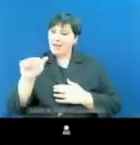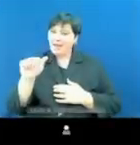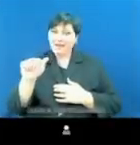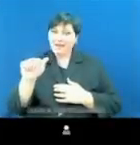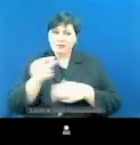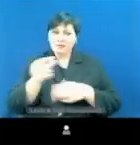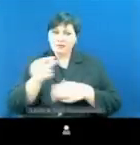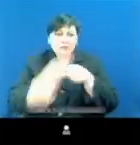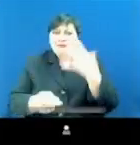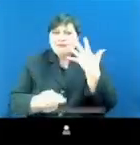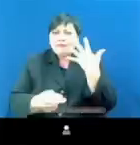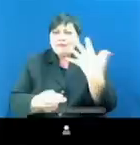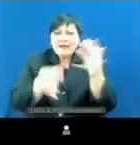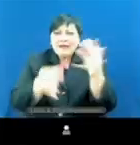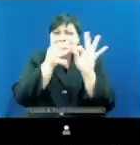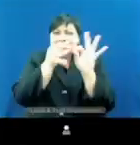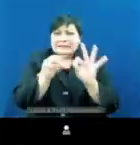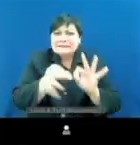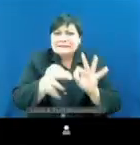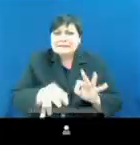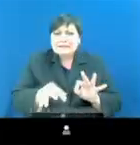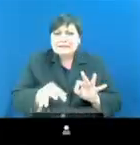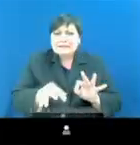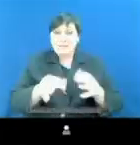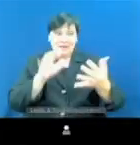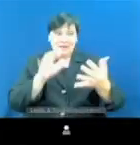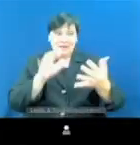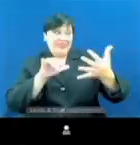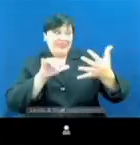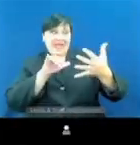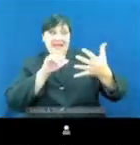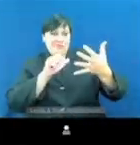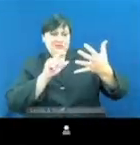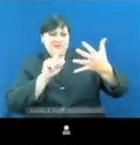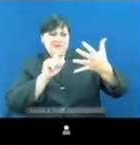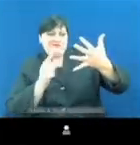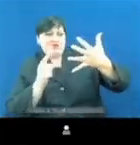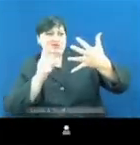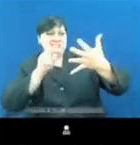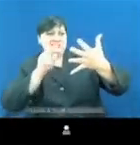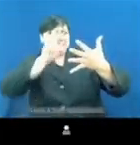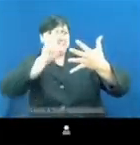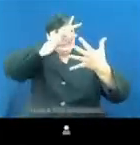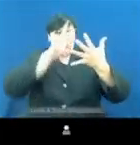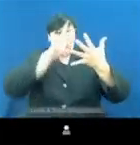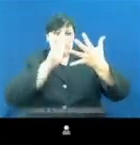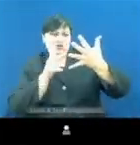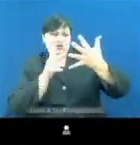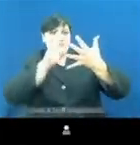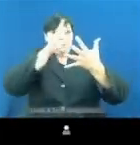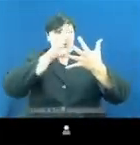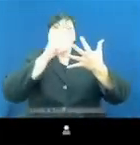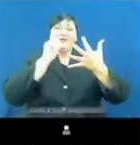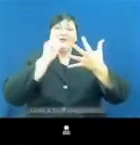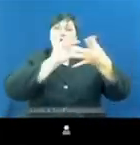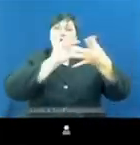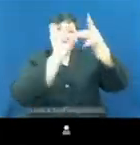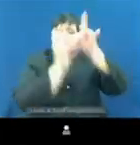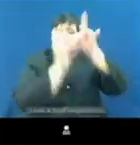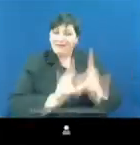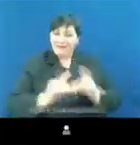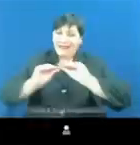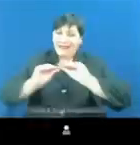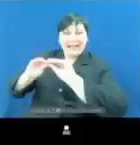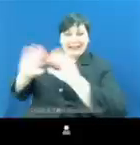that you need to move them around in order to make the content clear.